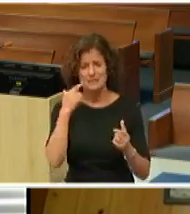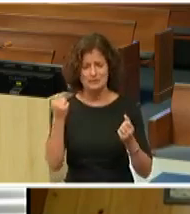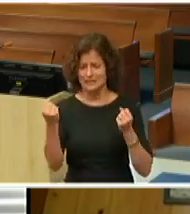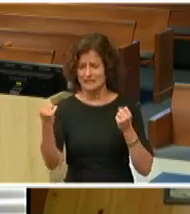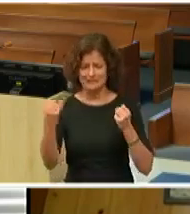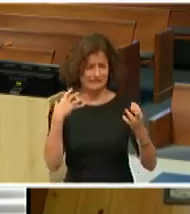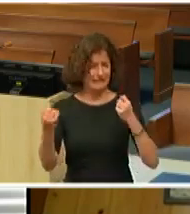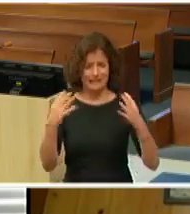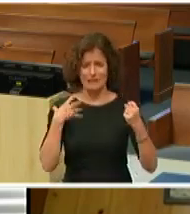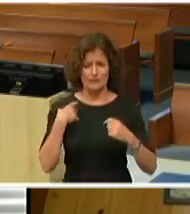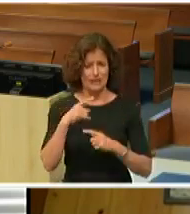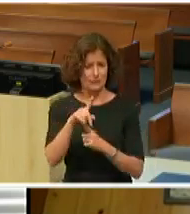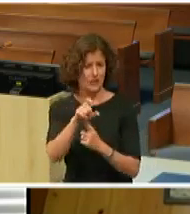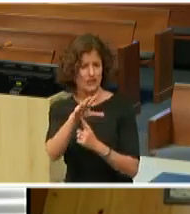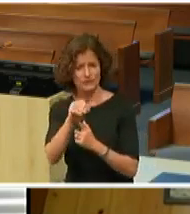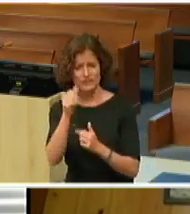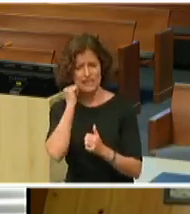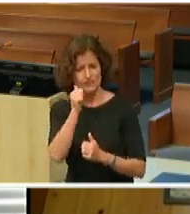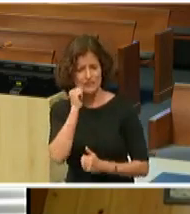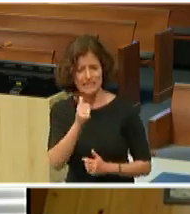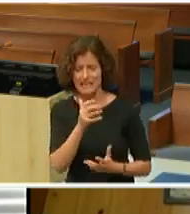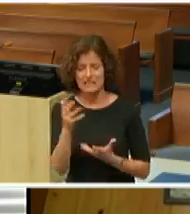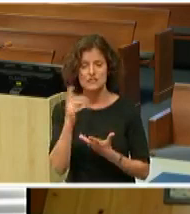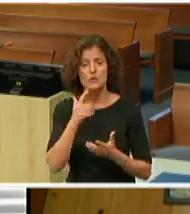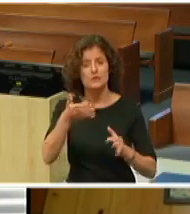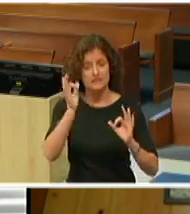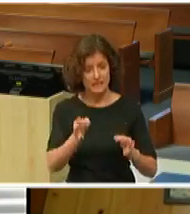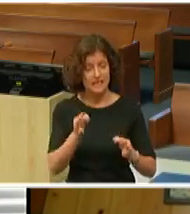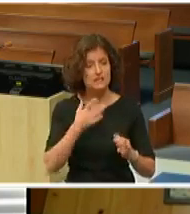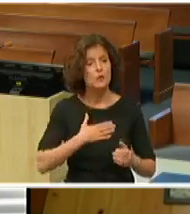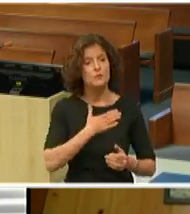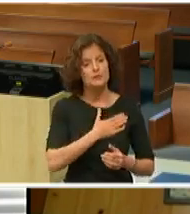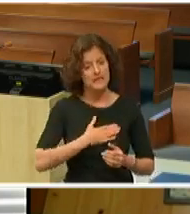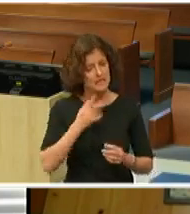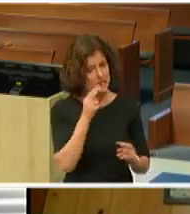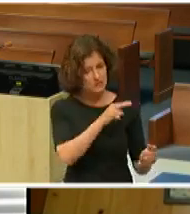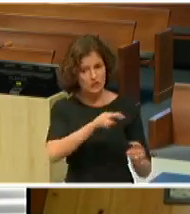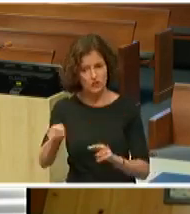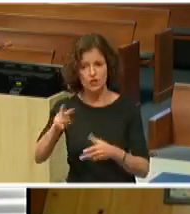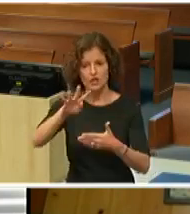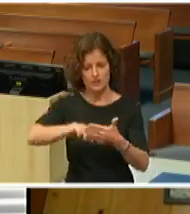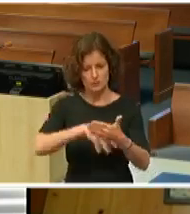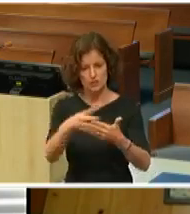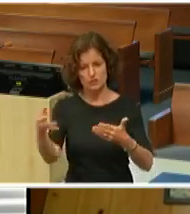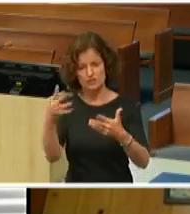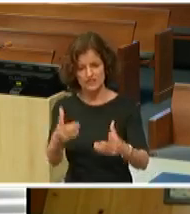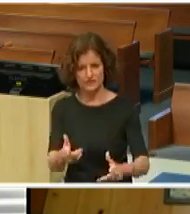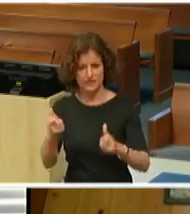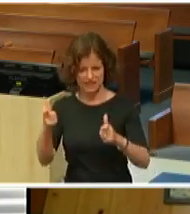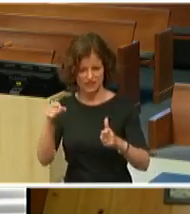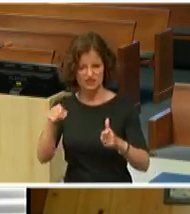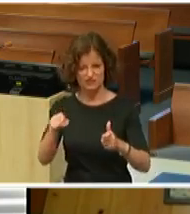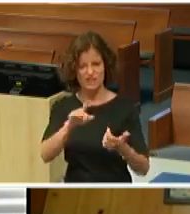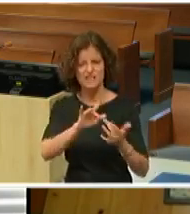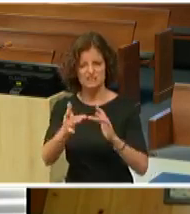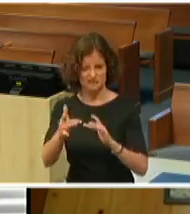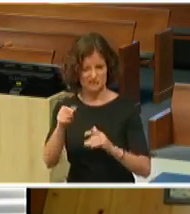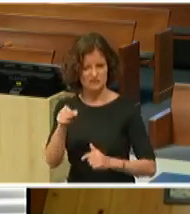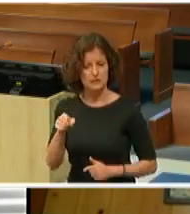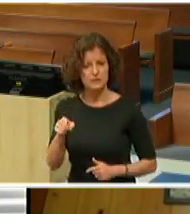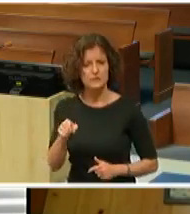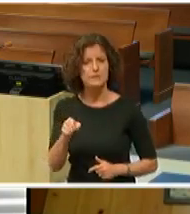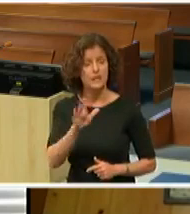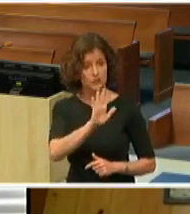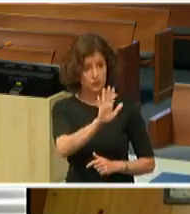getting 150 a day. So what we tell people is, wow, check the that site online, and